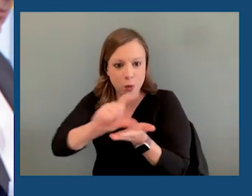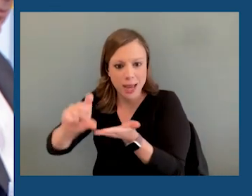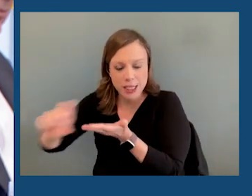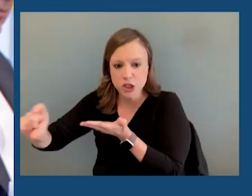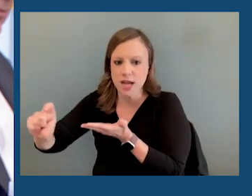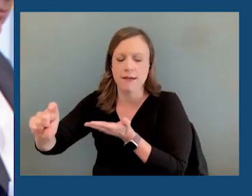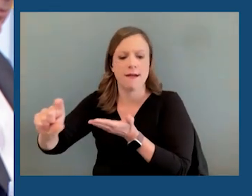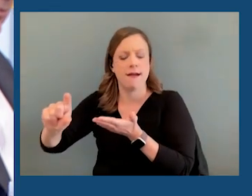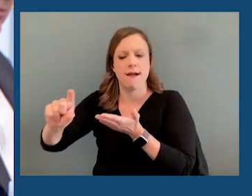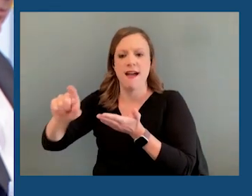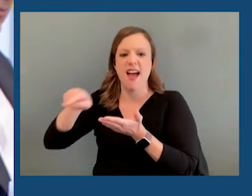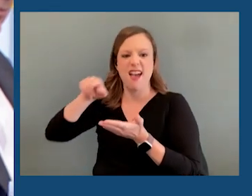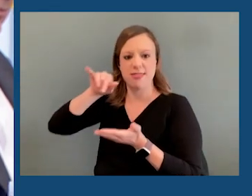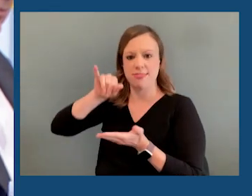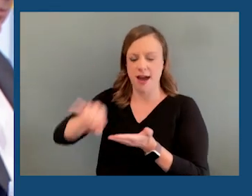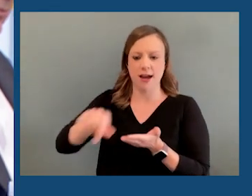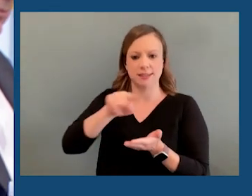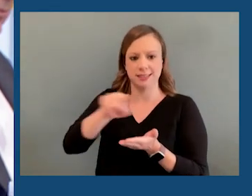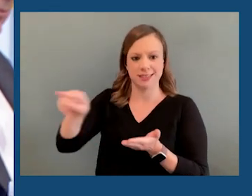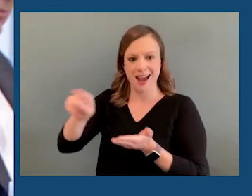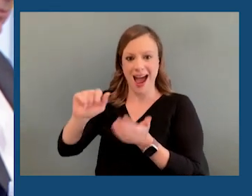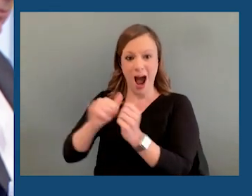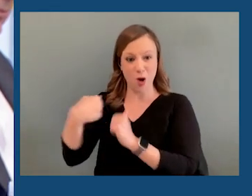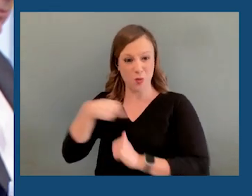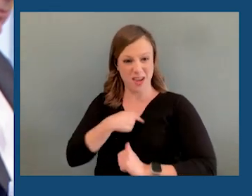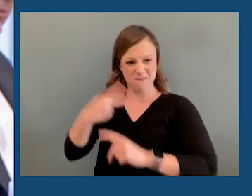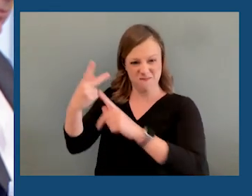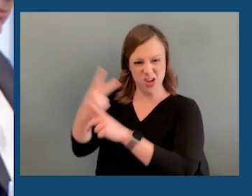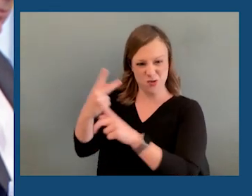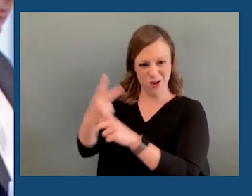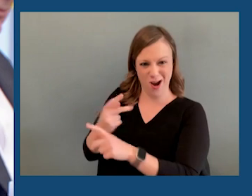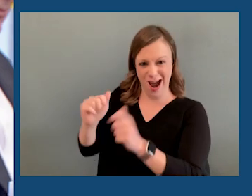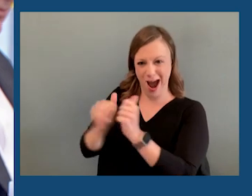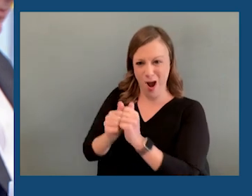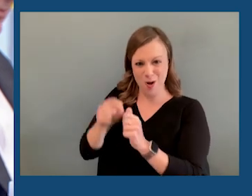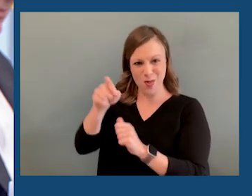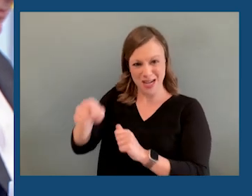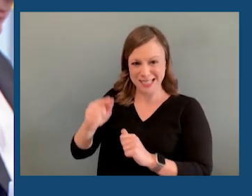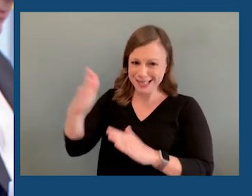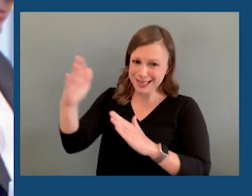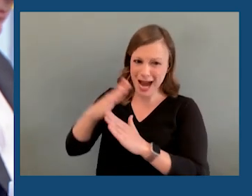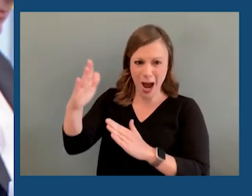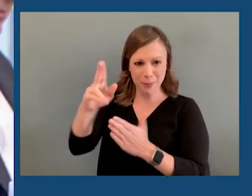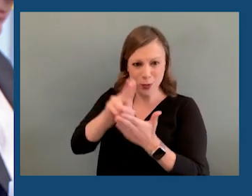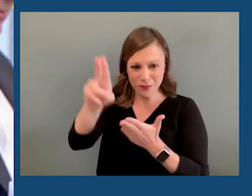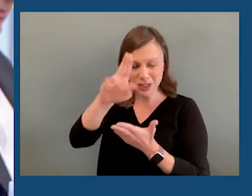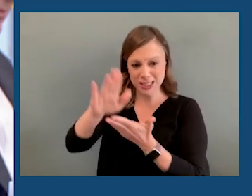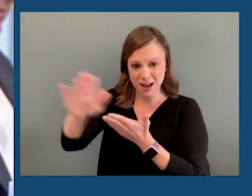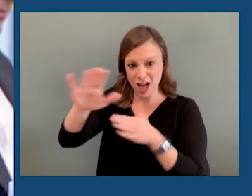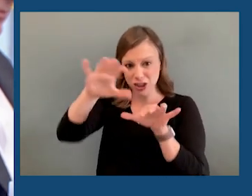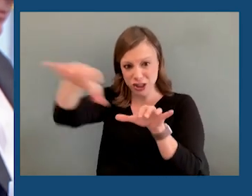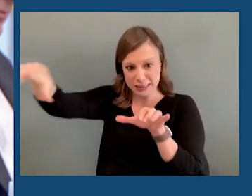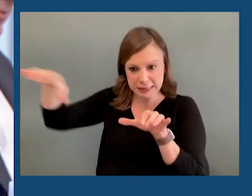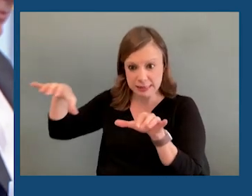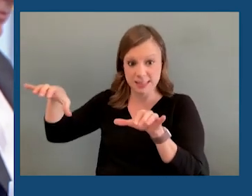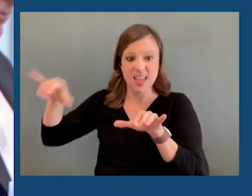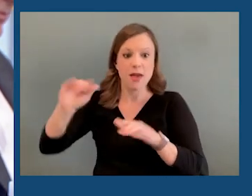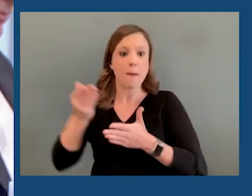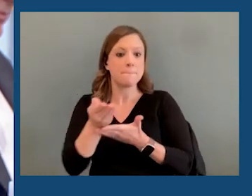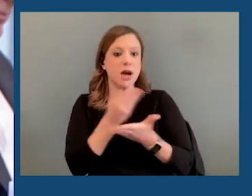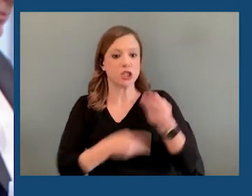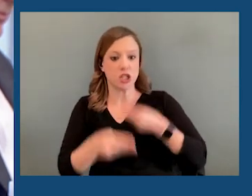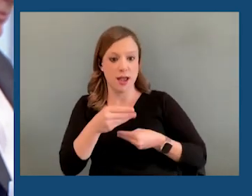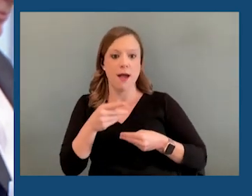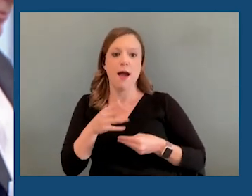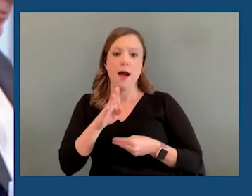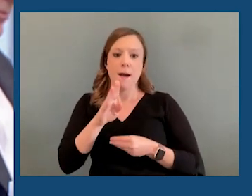top institutions in the world. So we did not take a breath. So that budget milestone was very important, but we knew everything would have